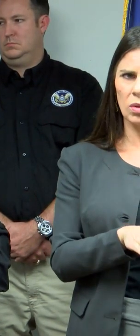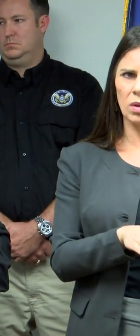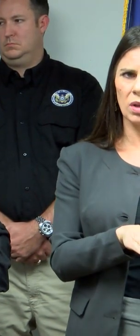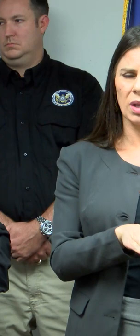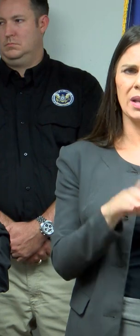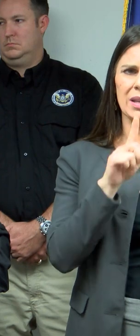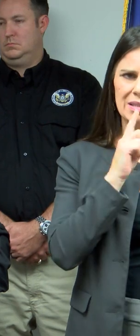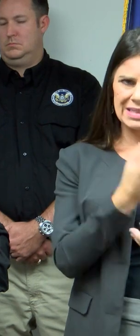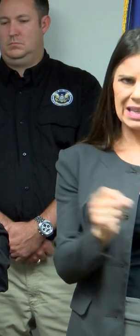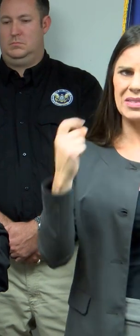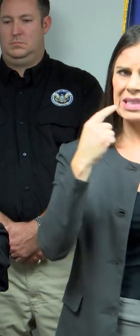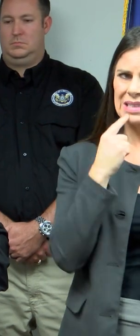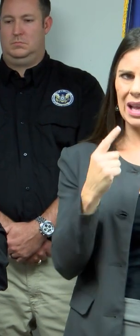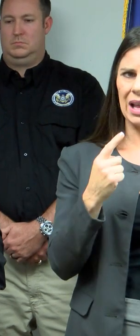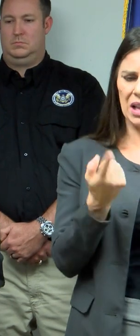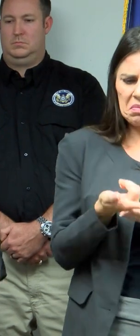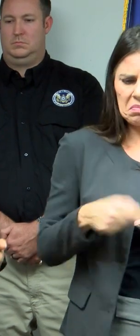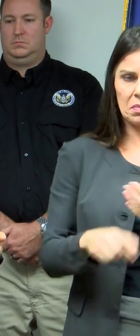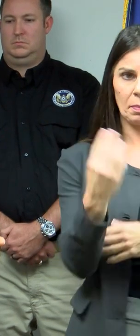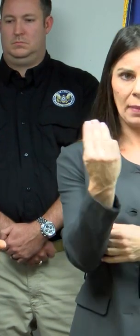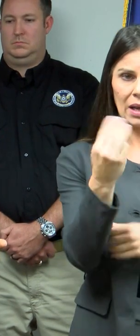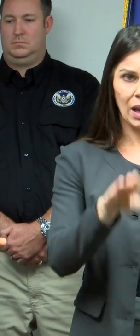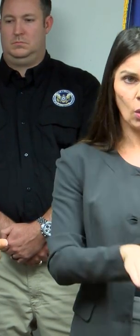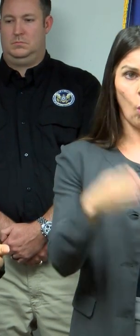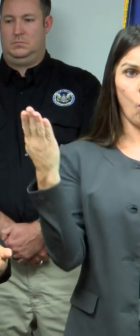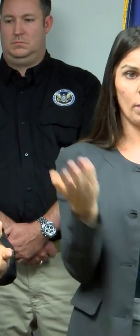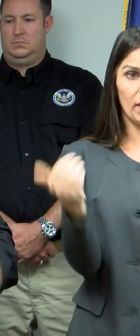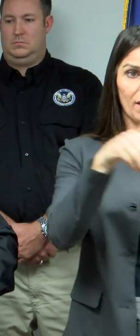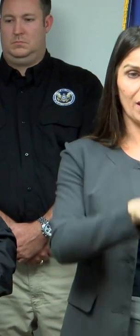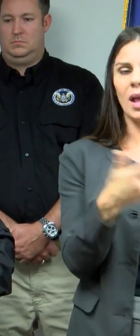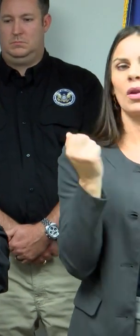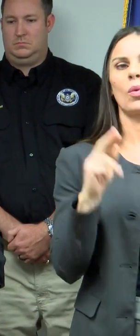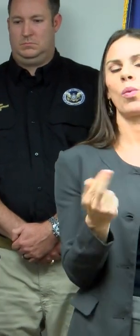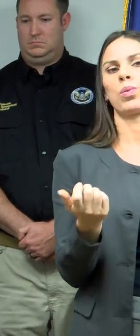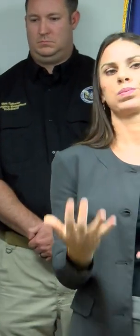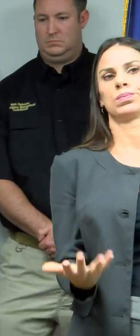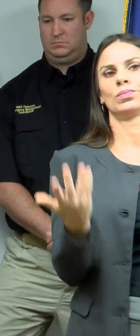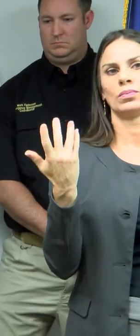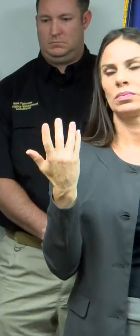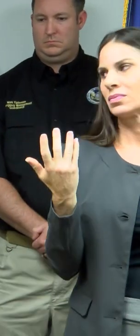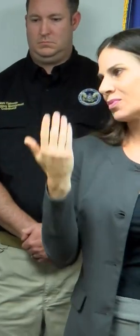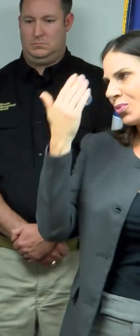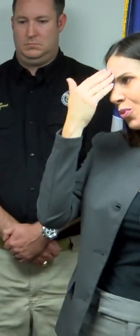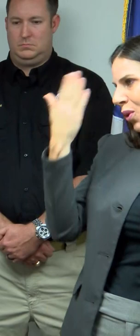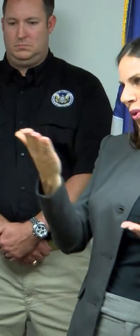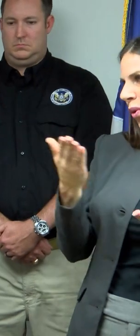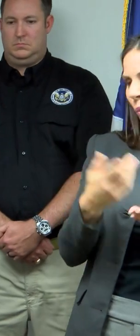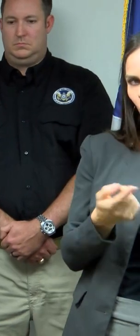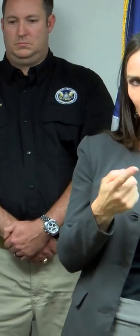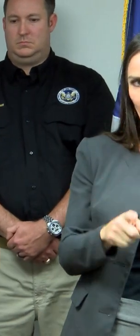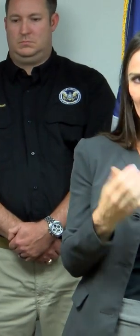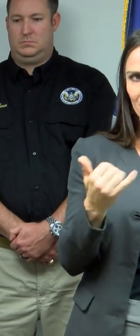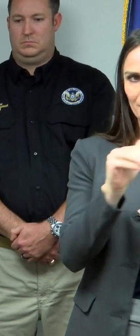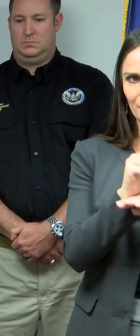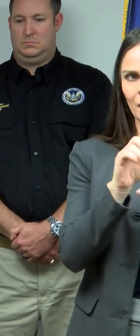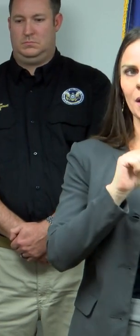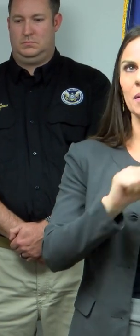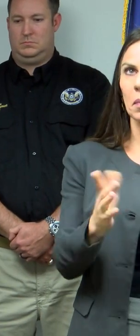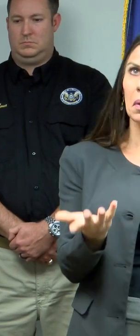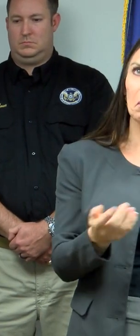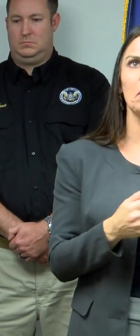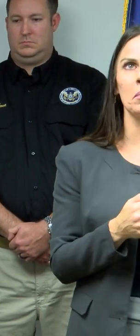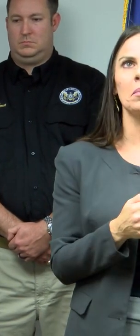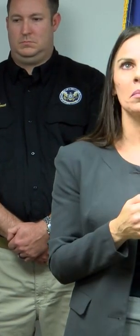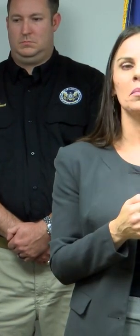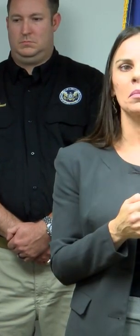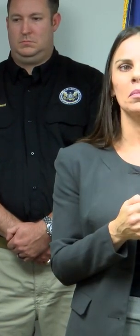reopen on Monday, or we just have to play it by ear? It is absolutely. We don't know what is going to happen tonight, but it looked like, again, I